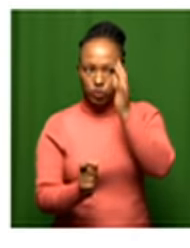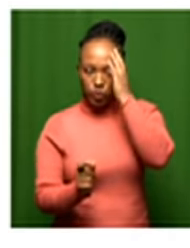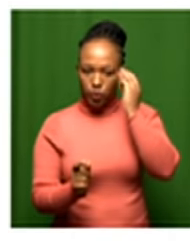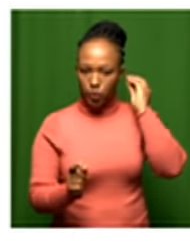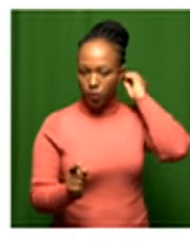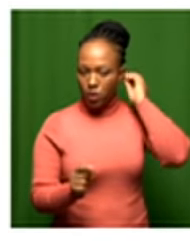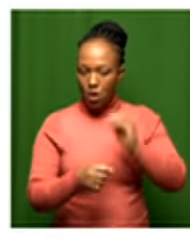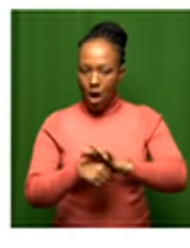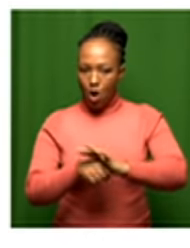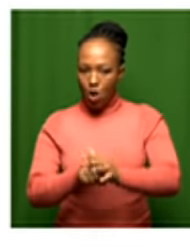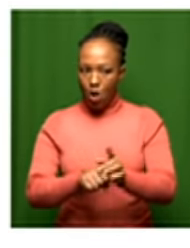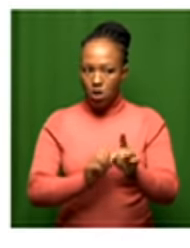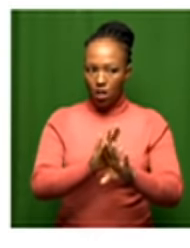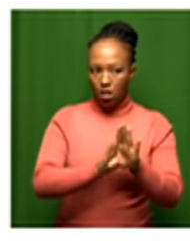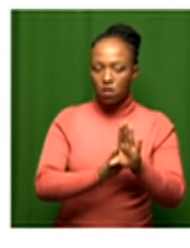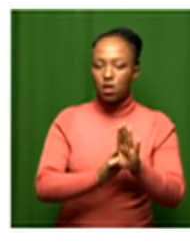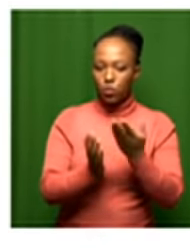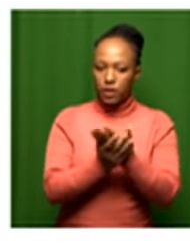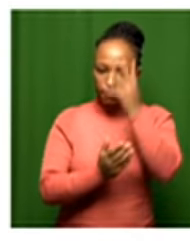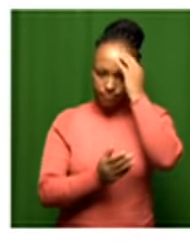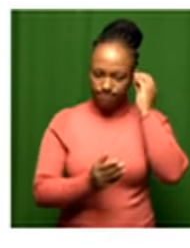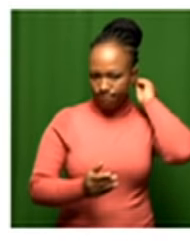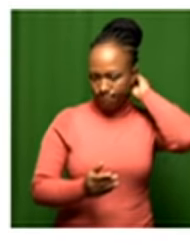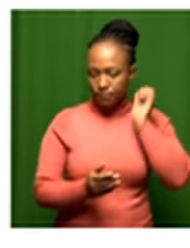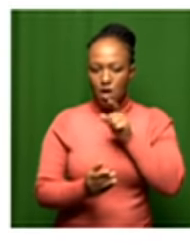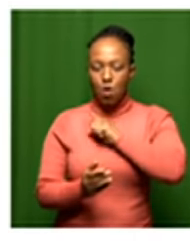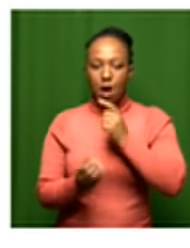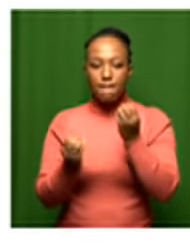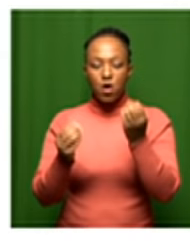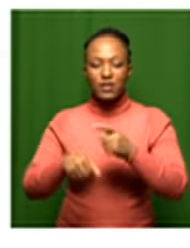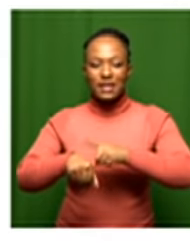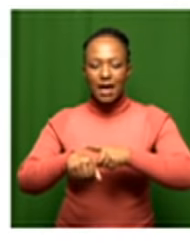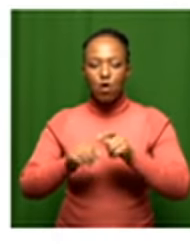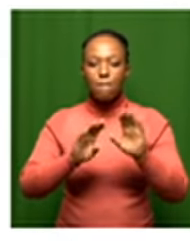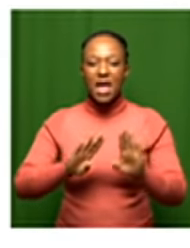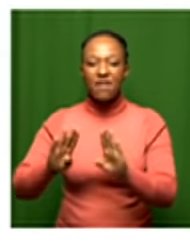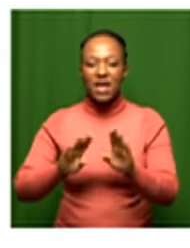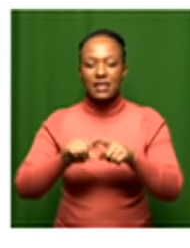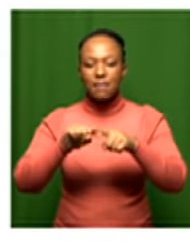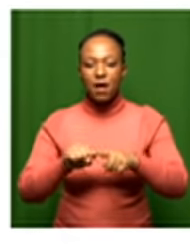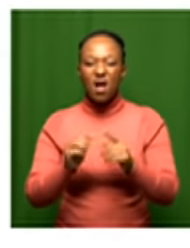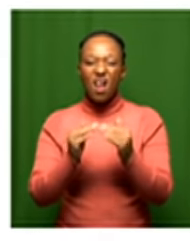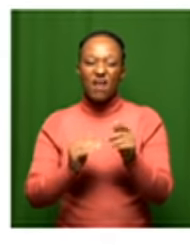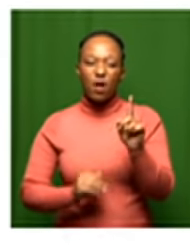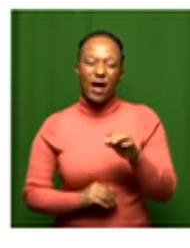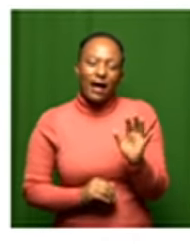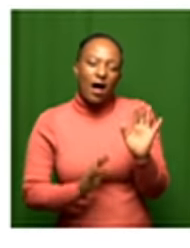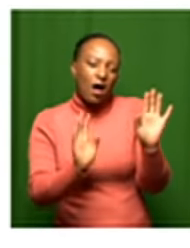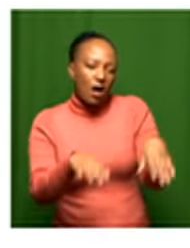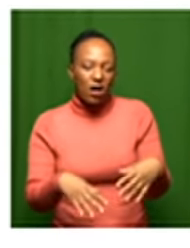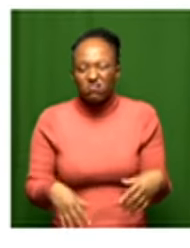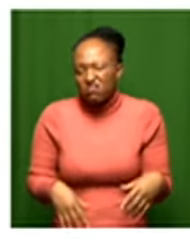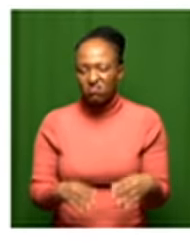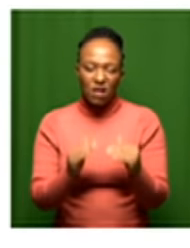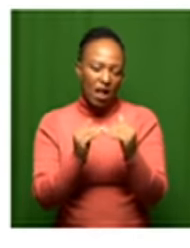rise in risk. So I think a lot of the time we probably base our behavior on what the alert level is. It was at